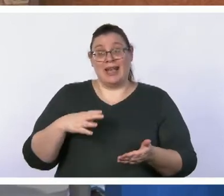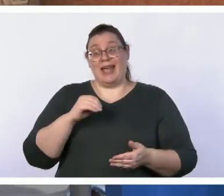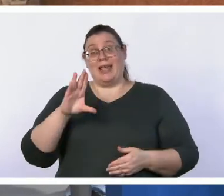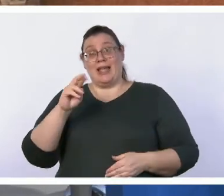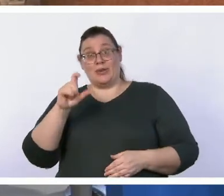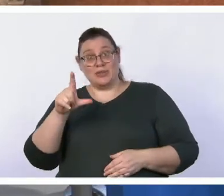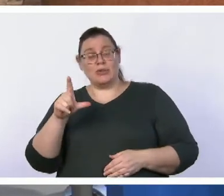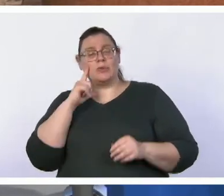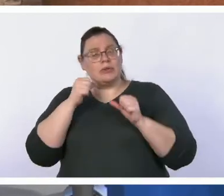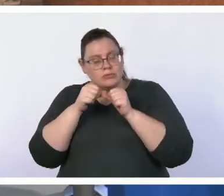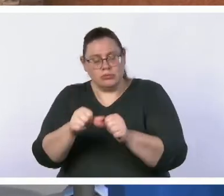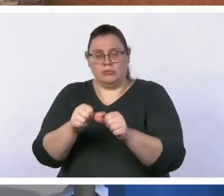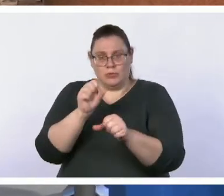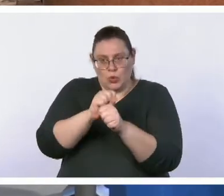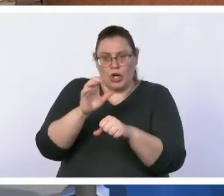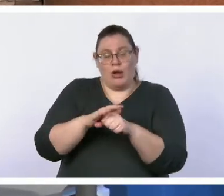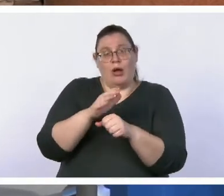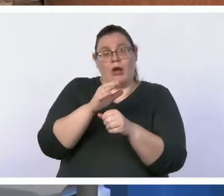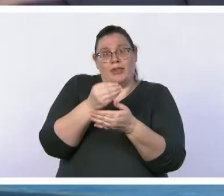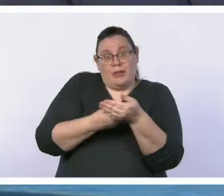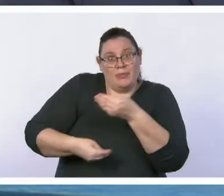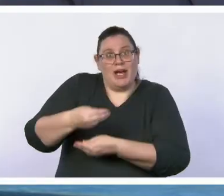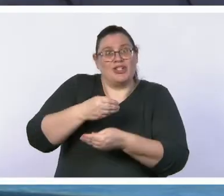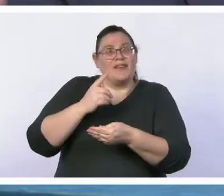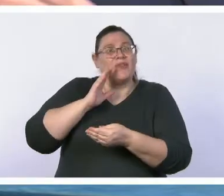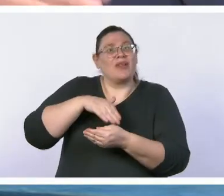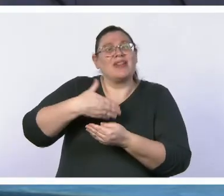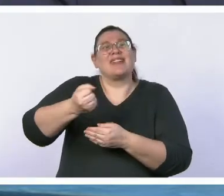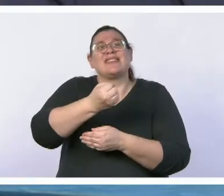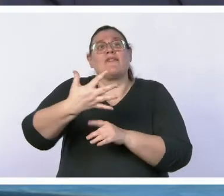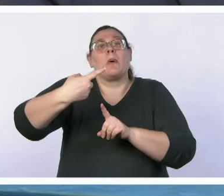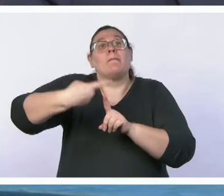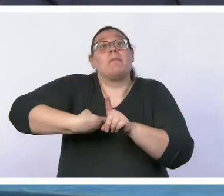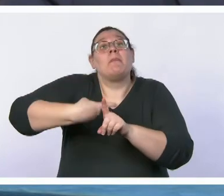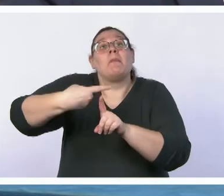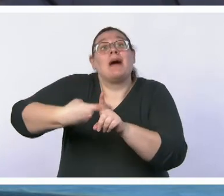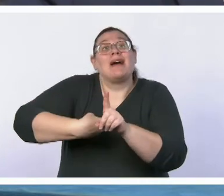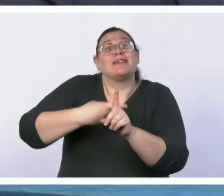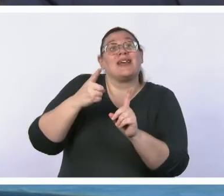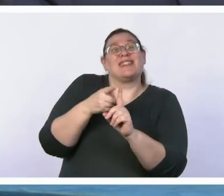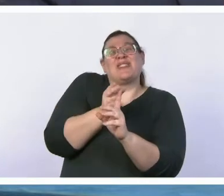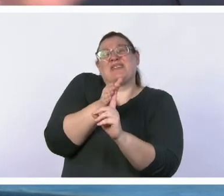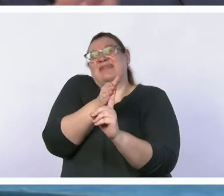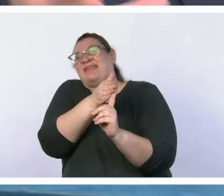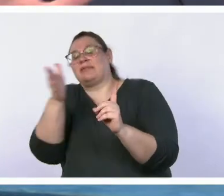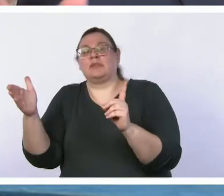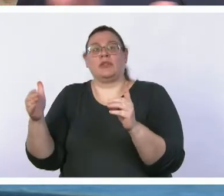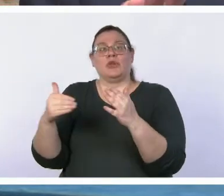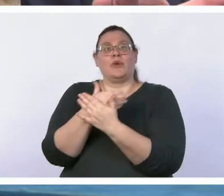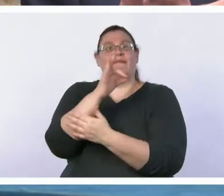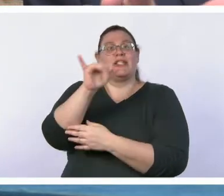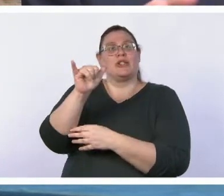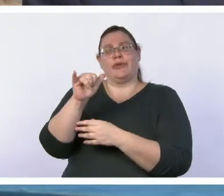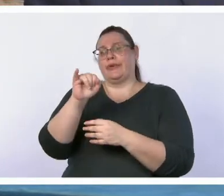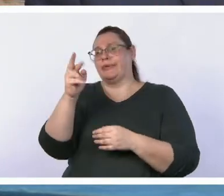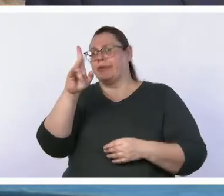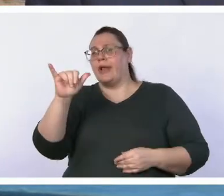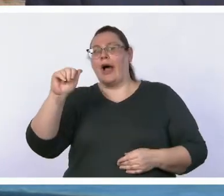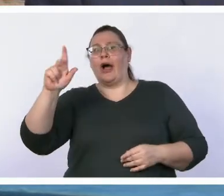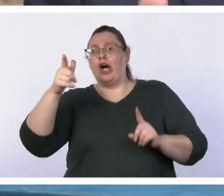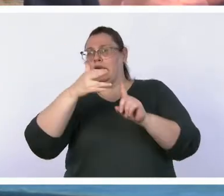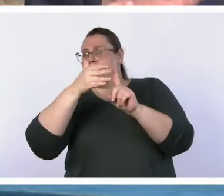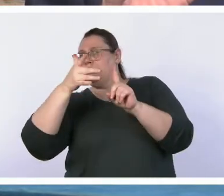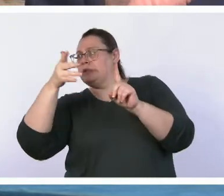to work on the budget over the next months and well into the next fiscal year. So whatever we do right